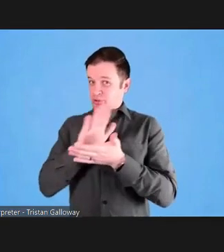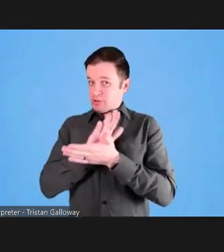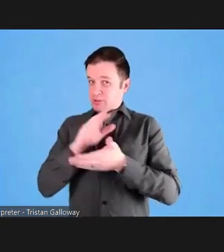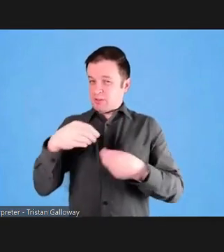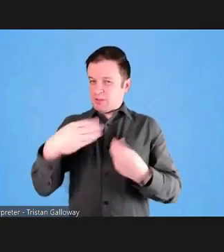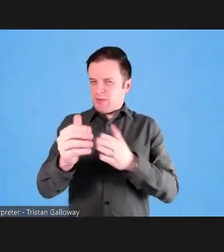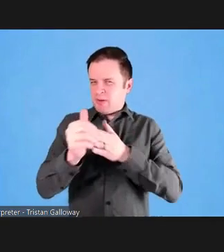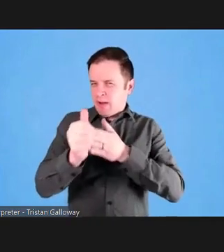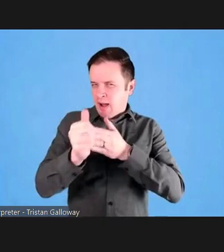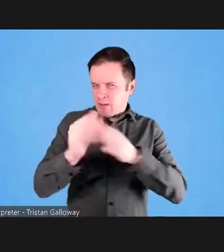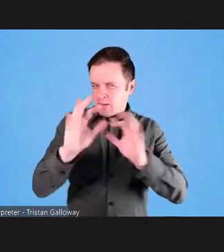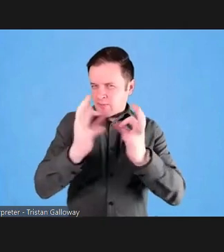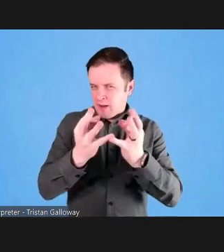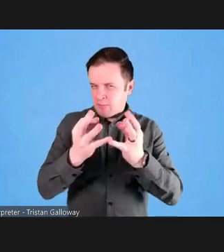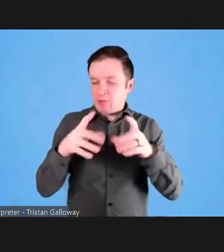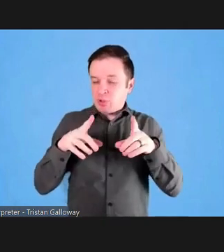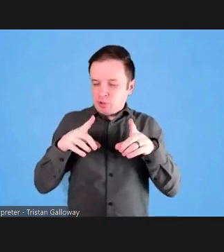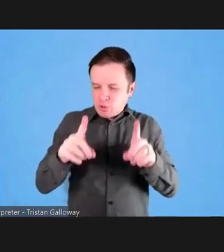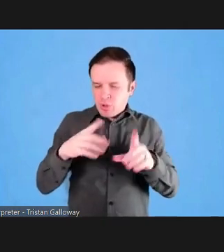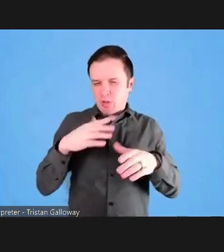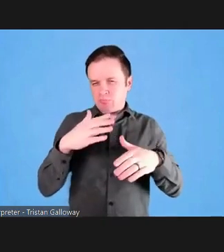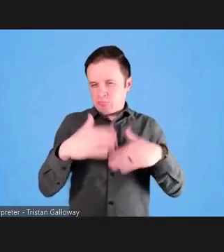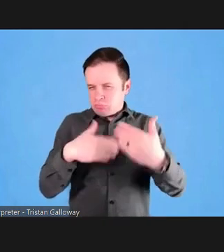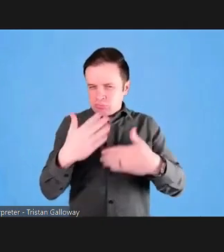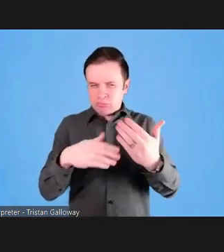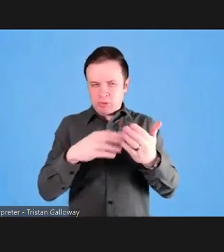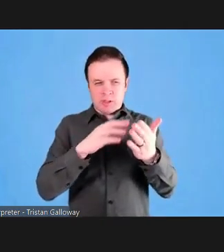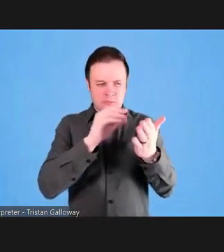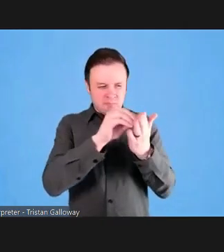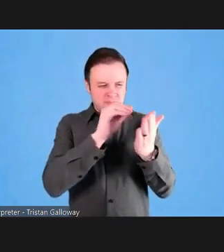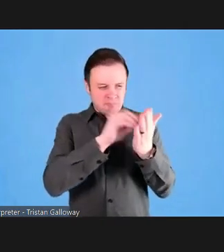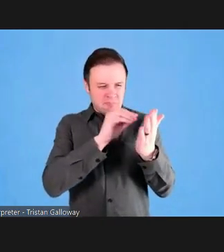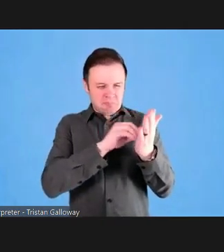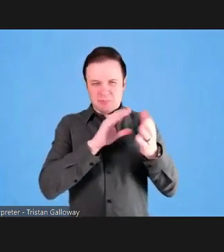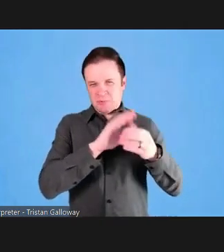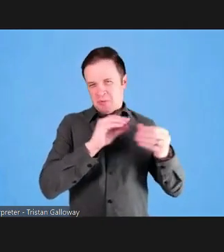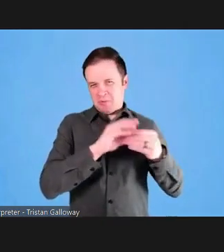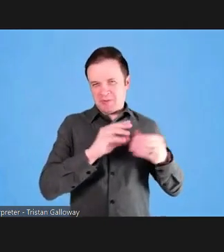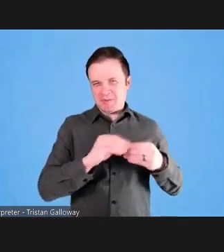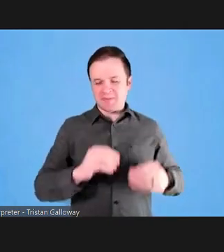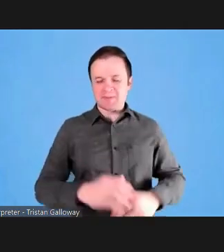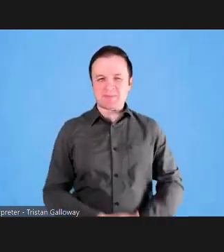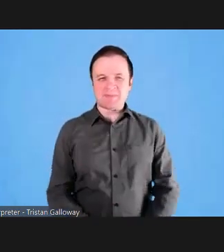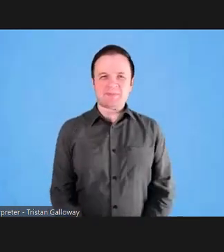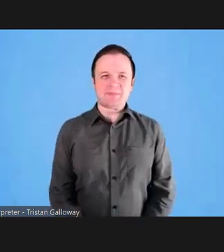to families while they are in the process of writing their story.